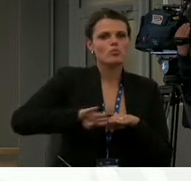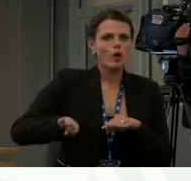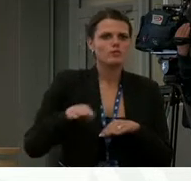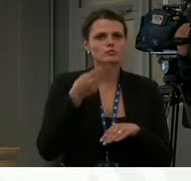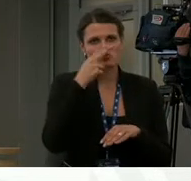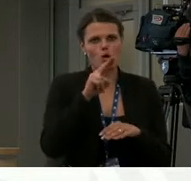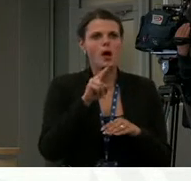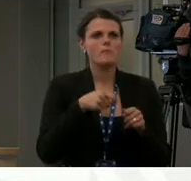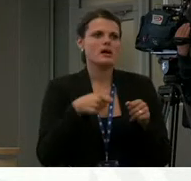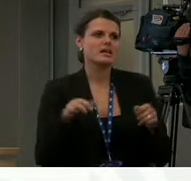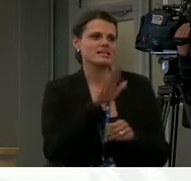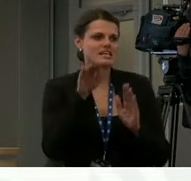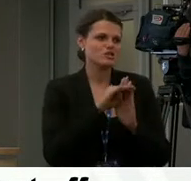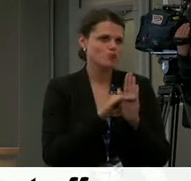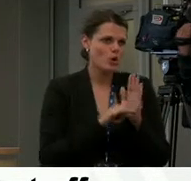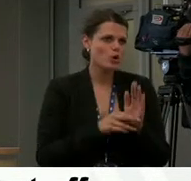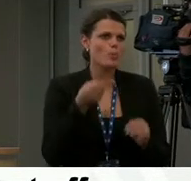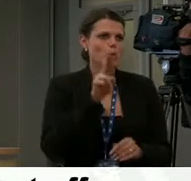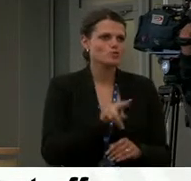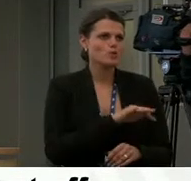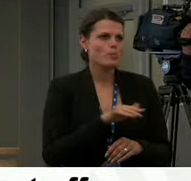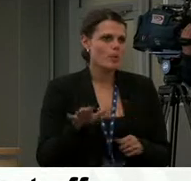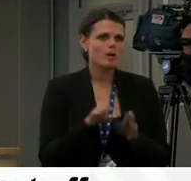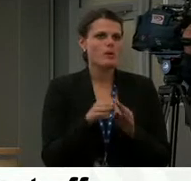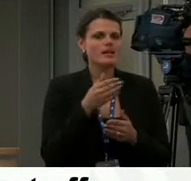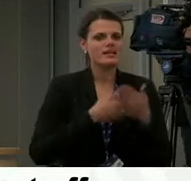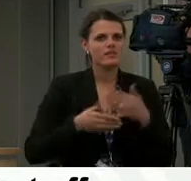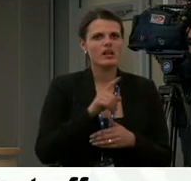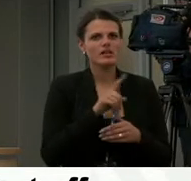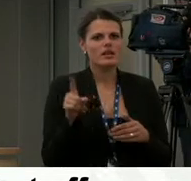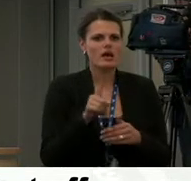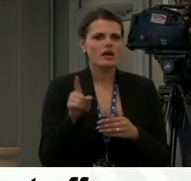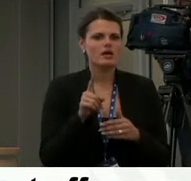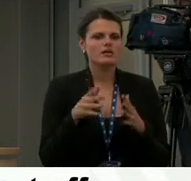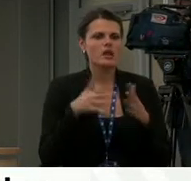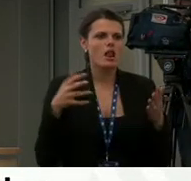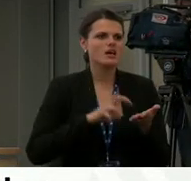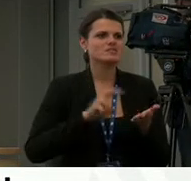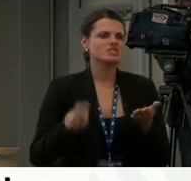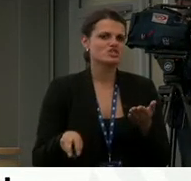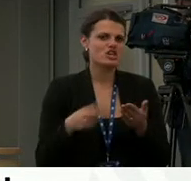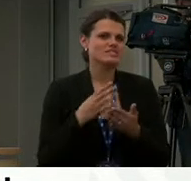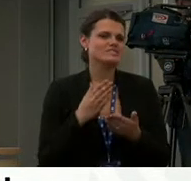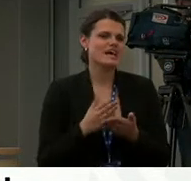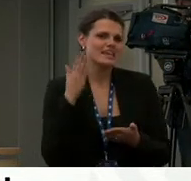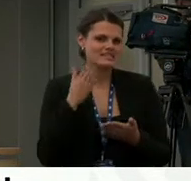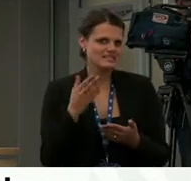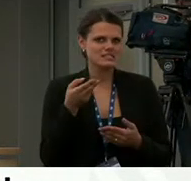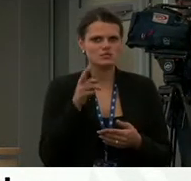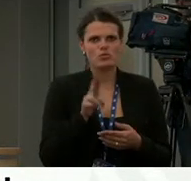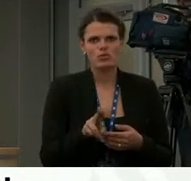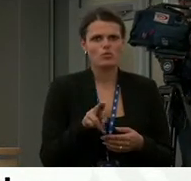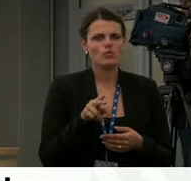day programs, and children with disabilities have higher dropout rates. So access alone is not